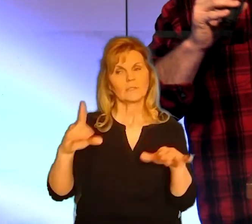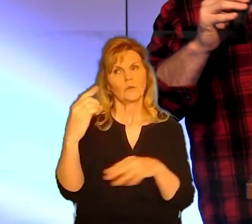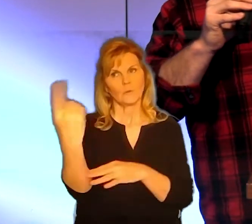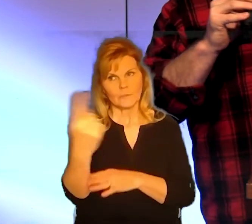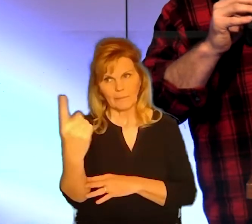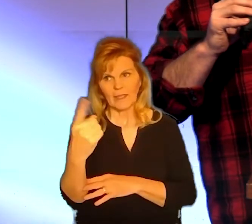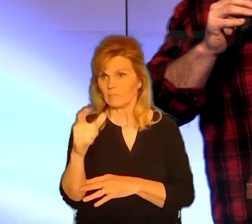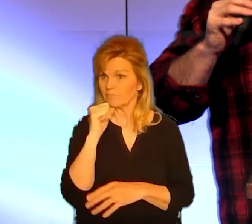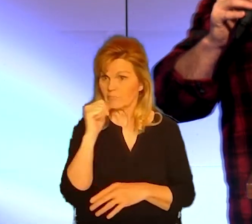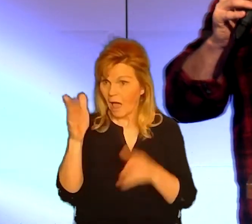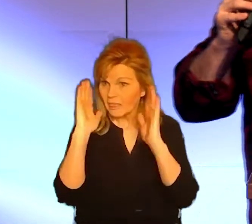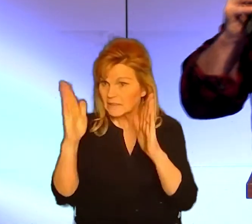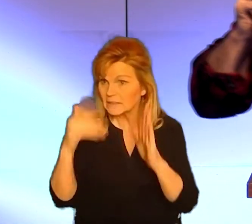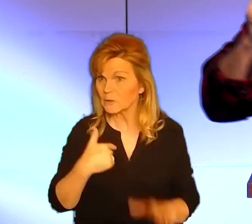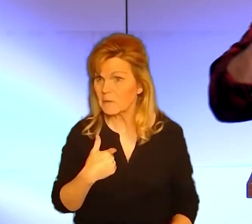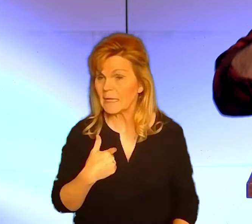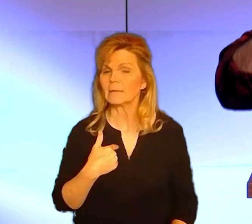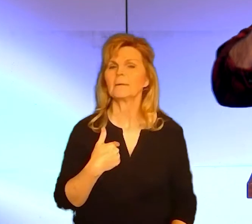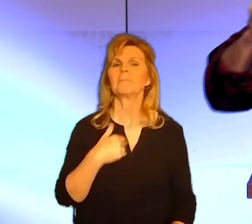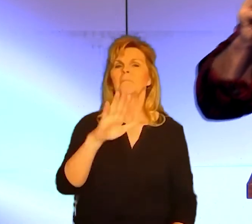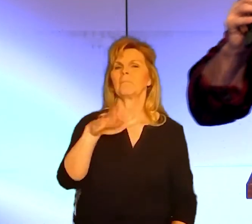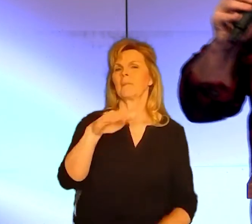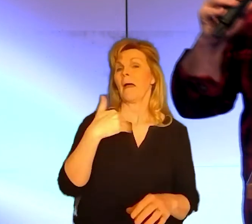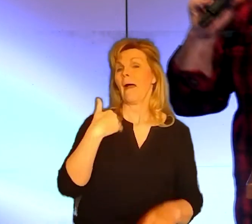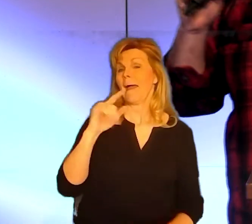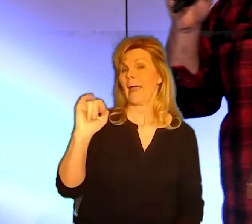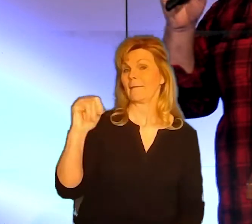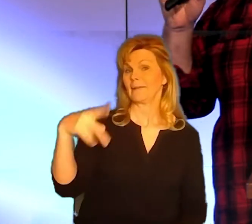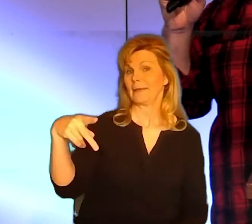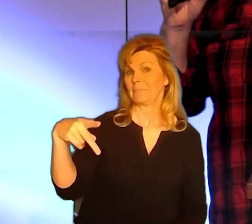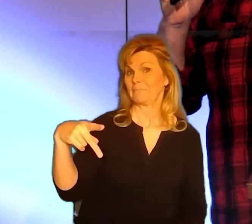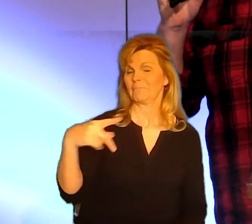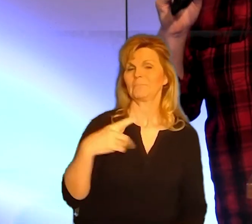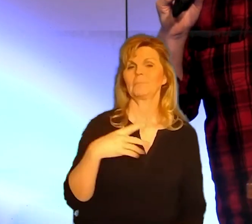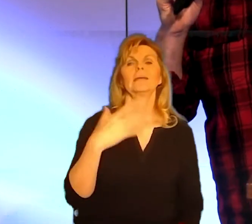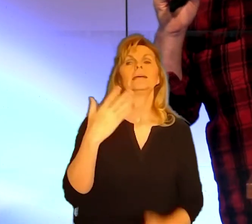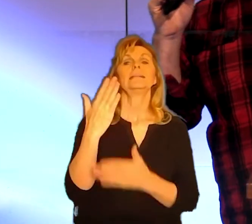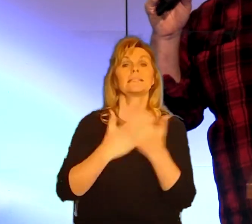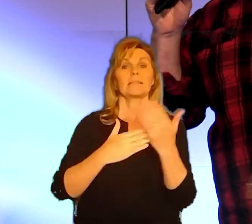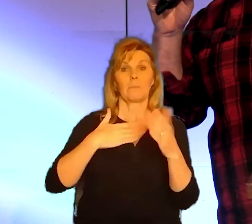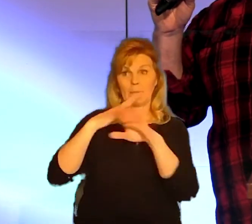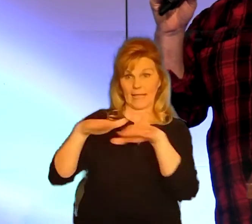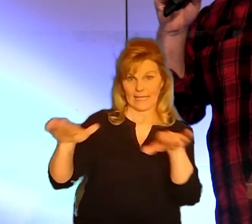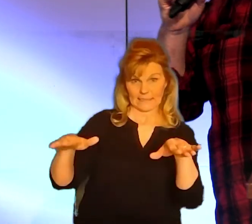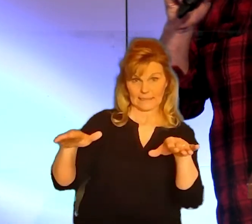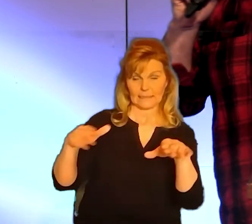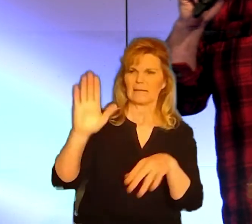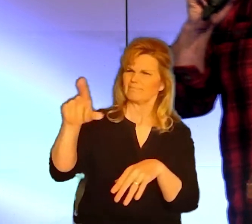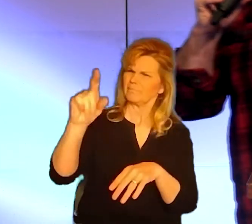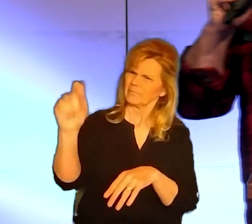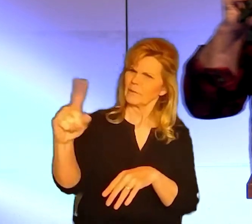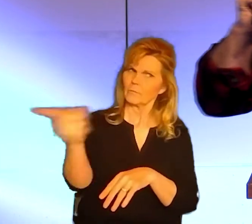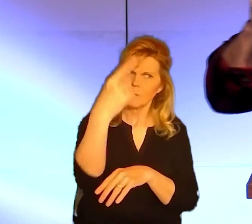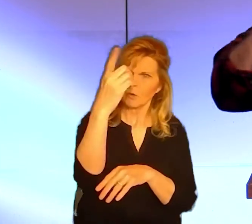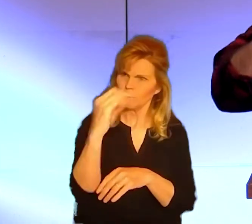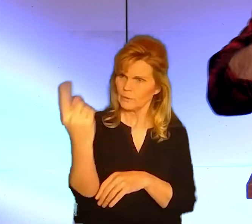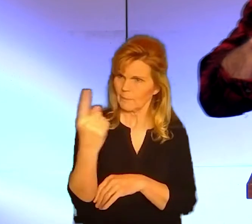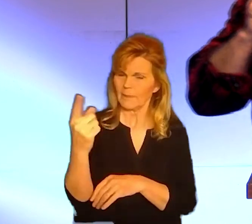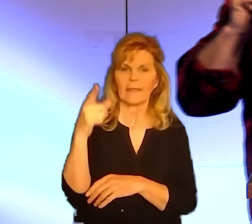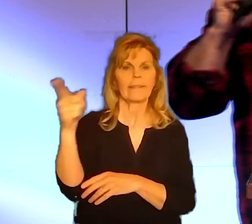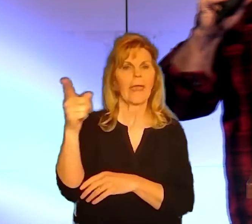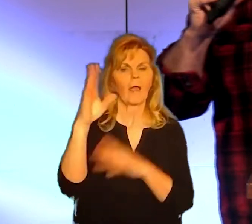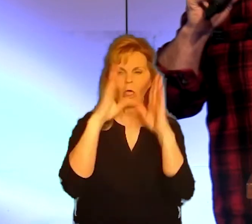now. Part of why my kids don't listen is they're doing their own thing. And a lot of times that's playing video games